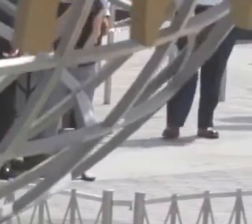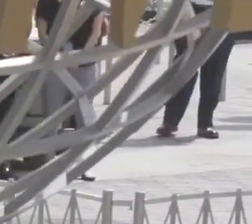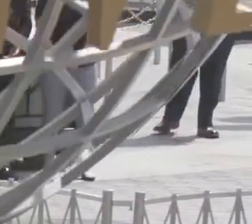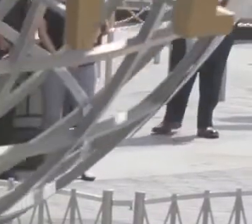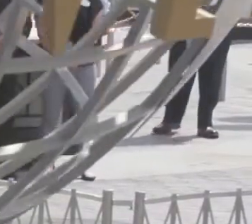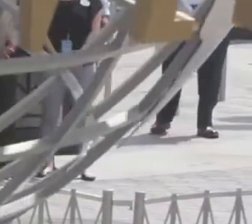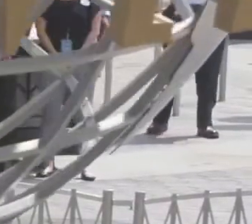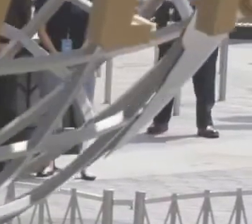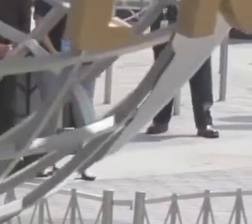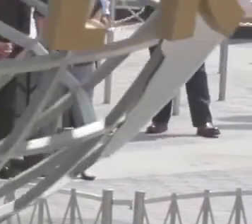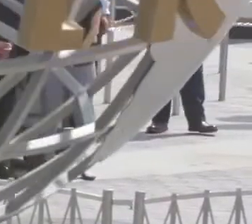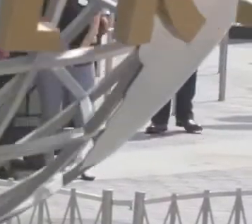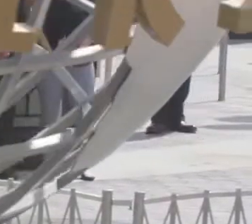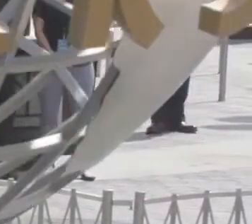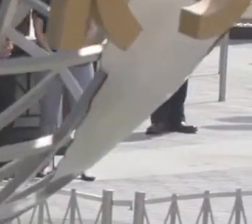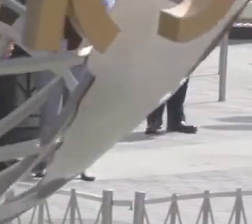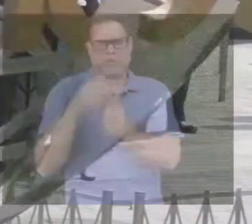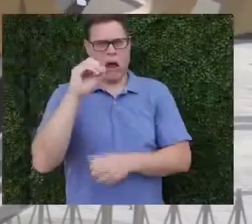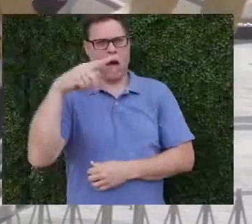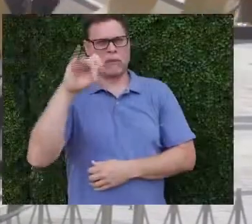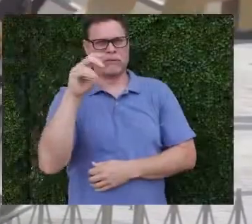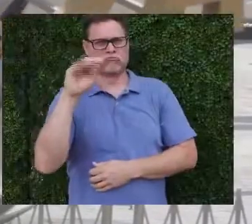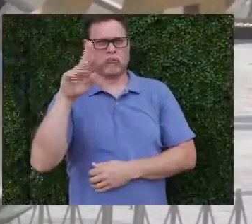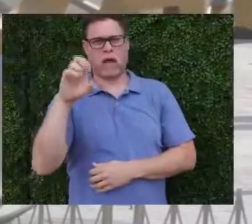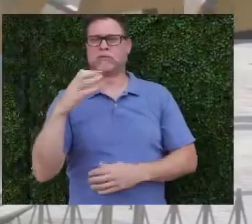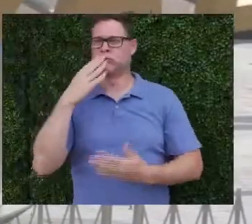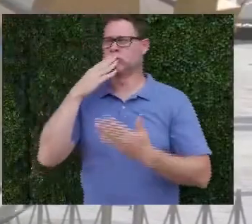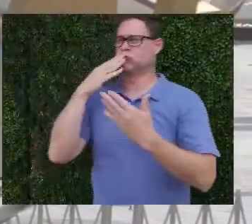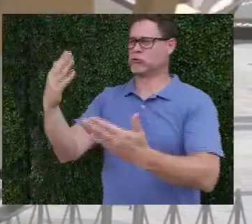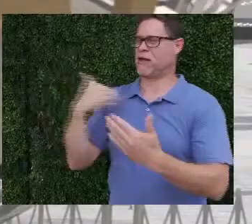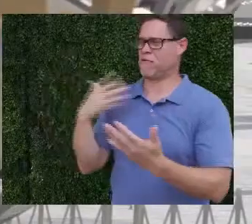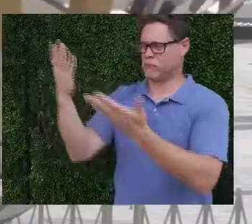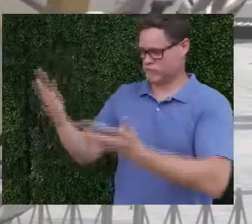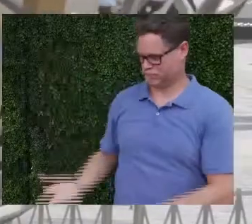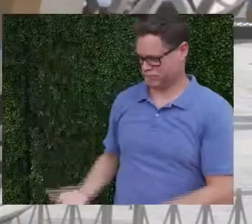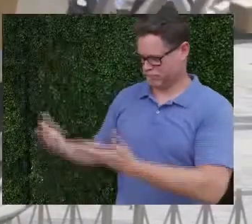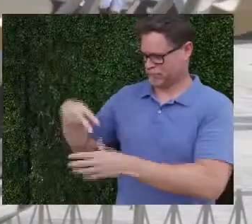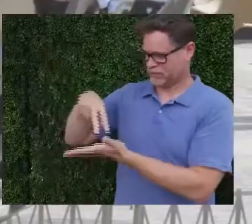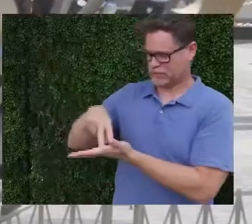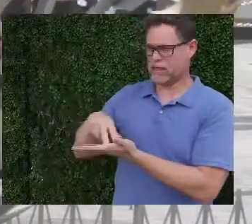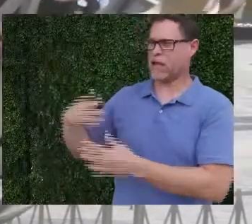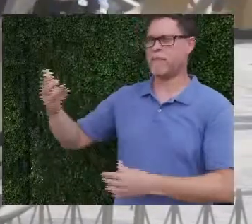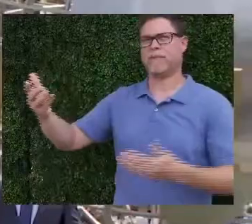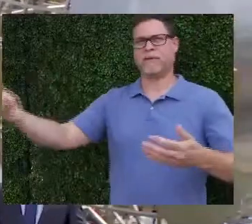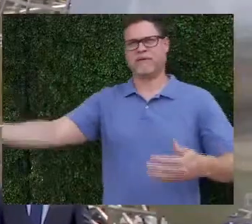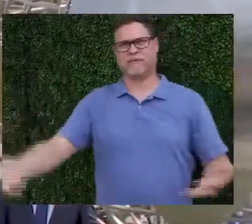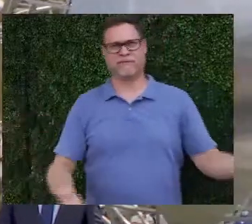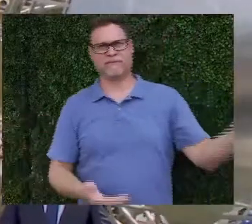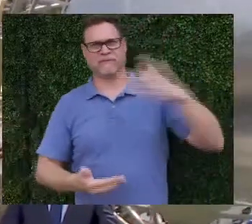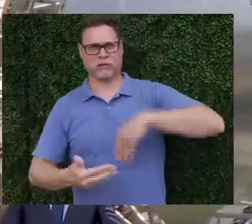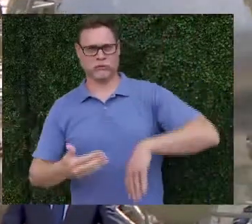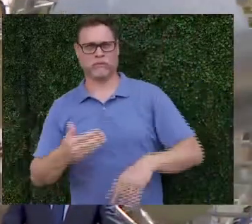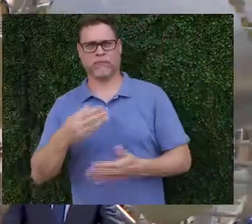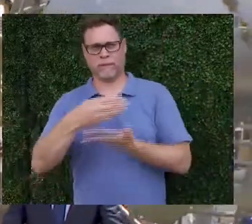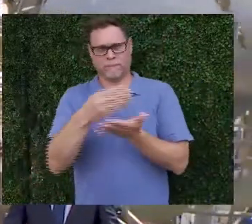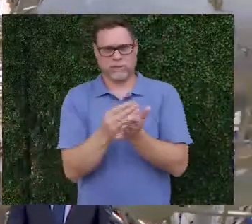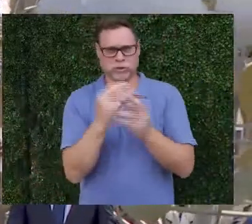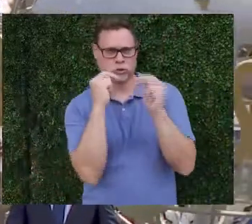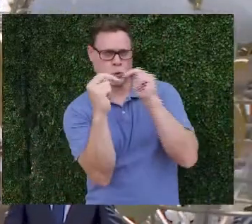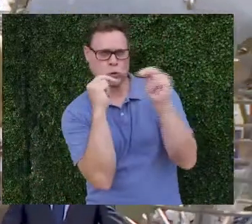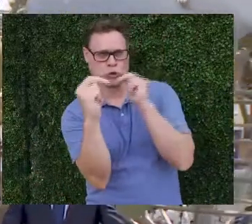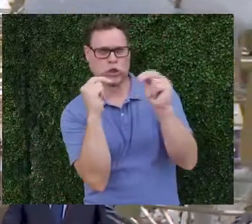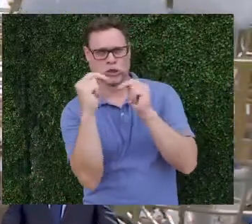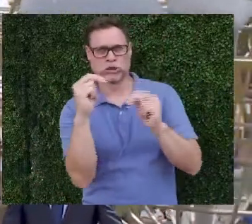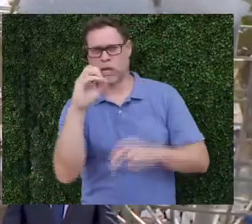your side. It is good to have you standing by my side, and I'm going to invite you up for our final budget